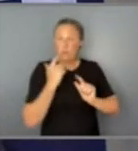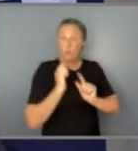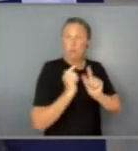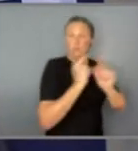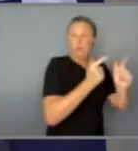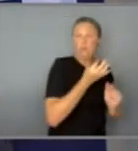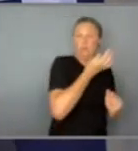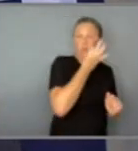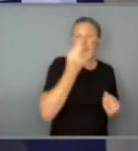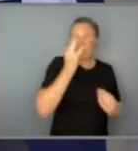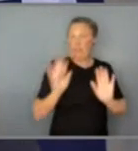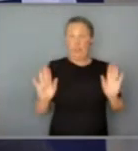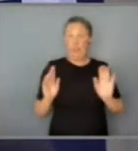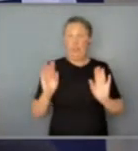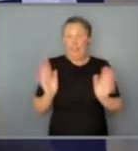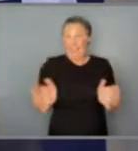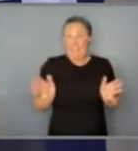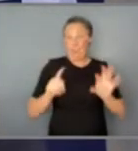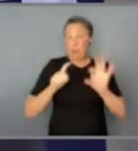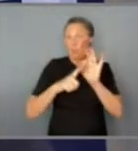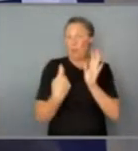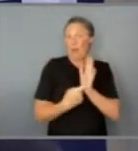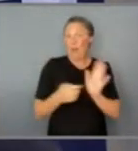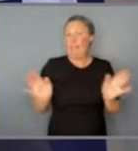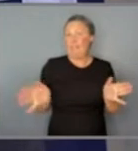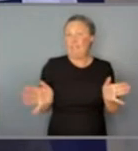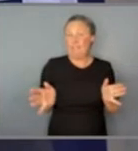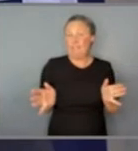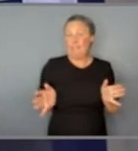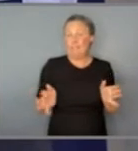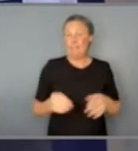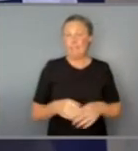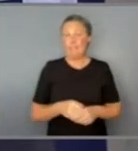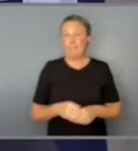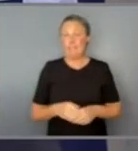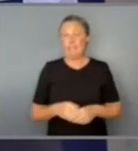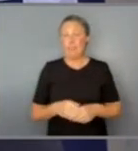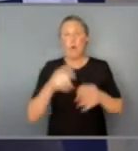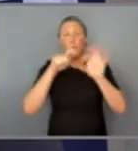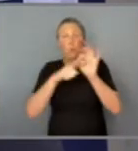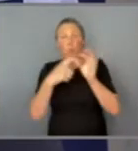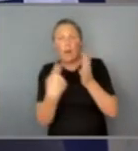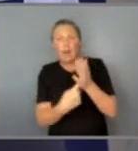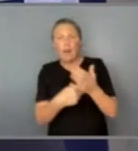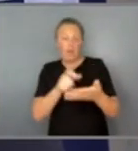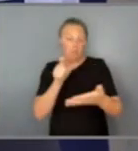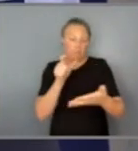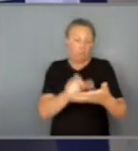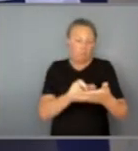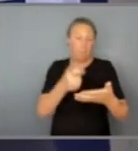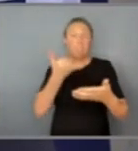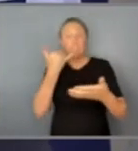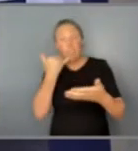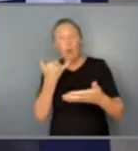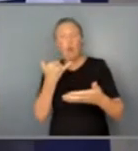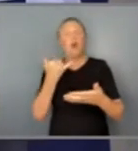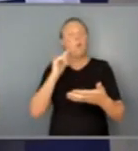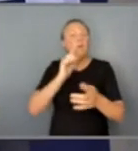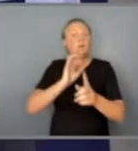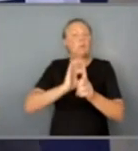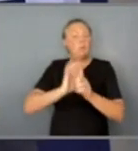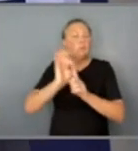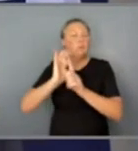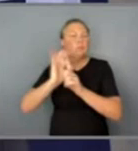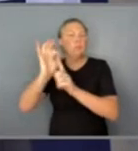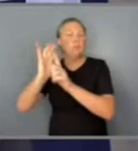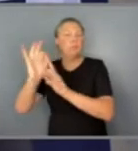action. And so QR codes and that process will take on different roles as we go forward. In some